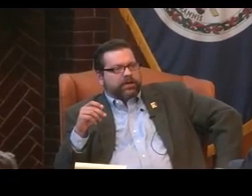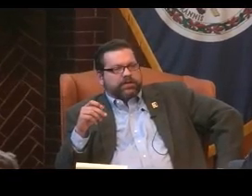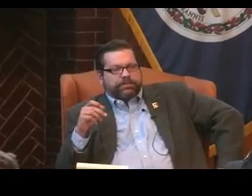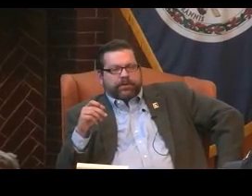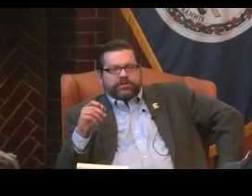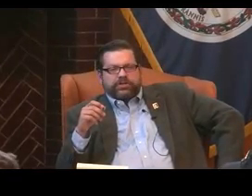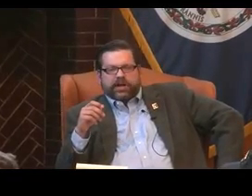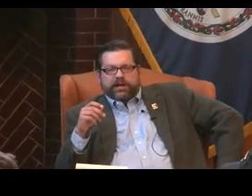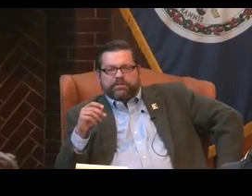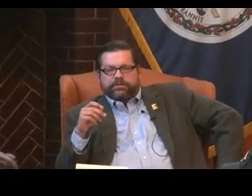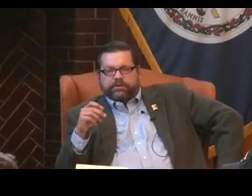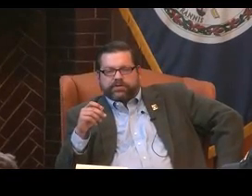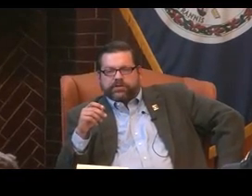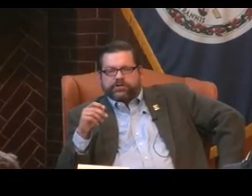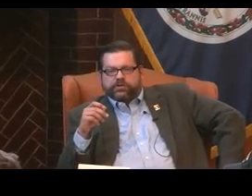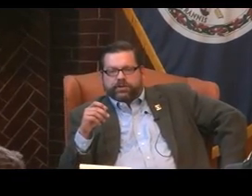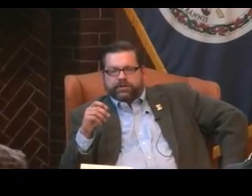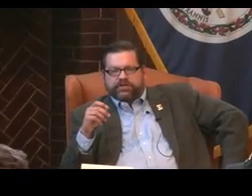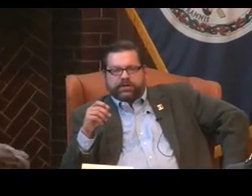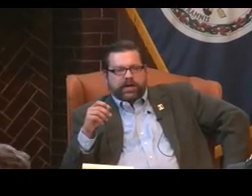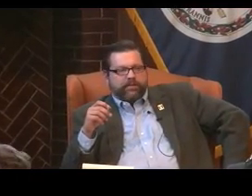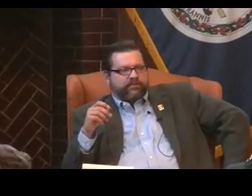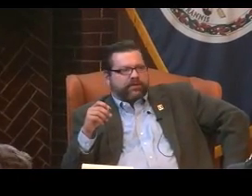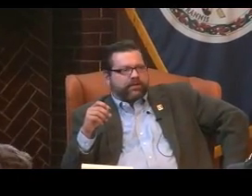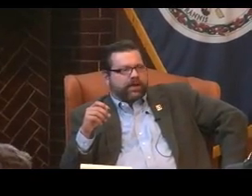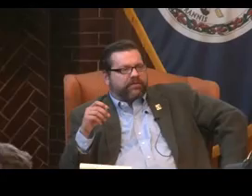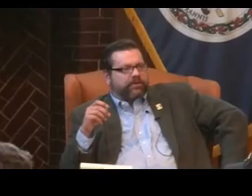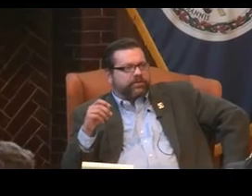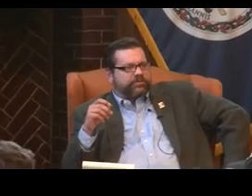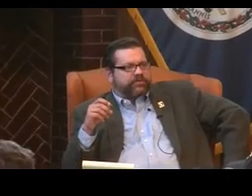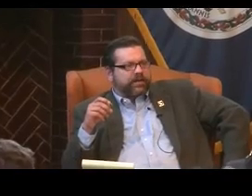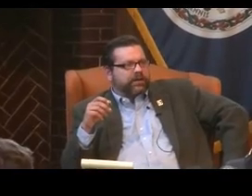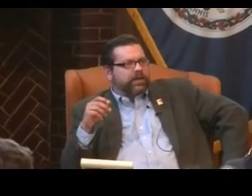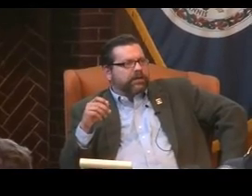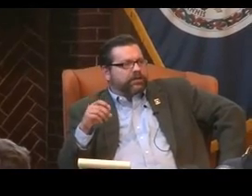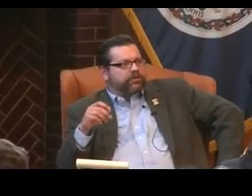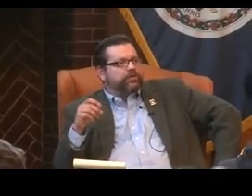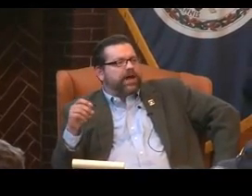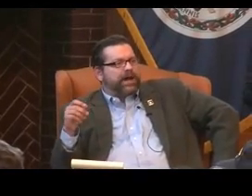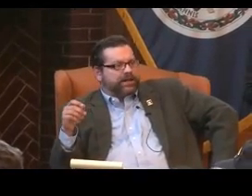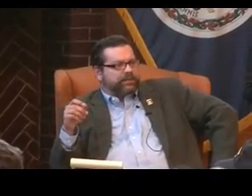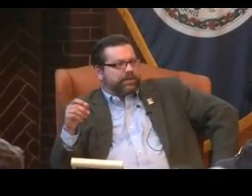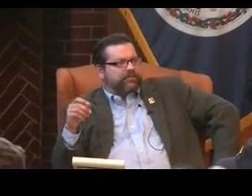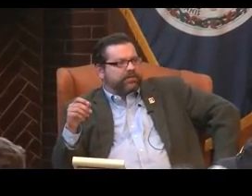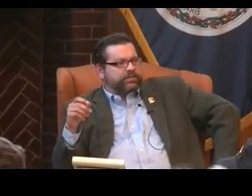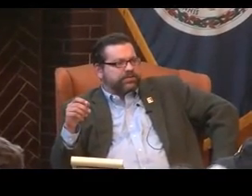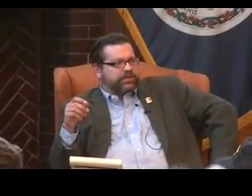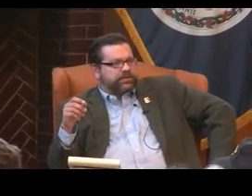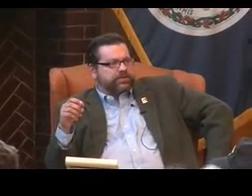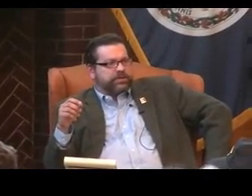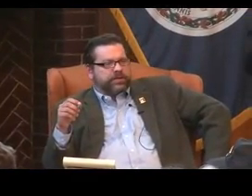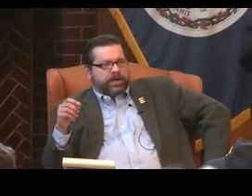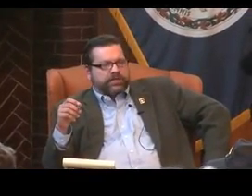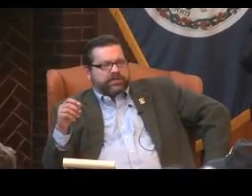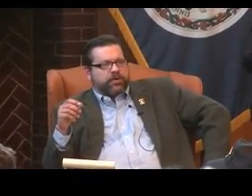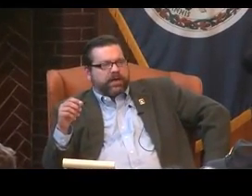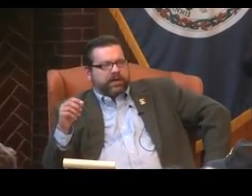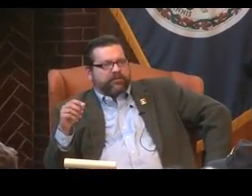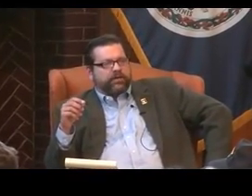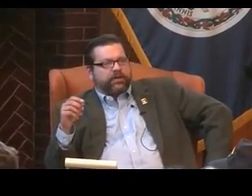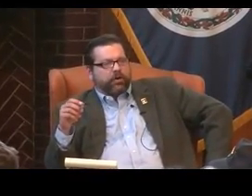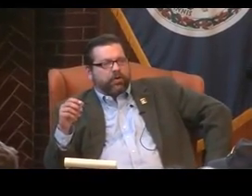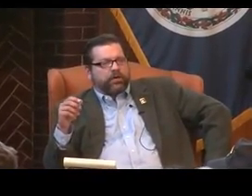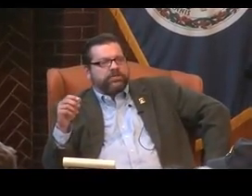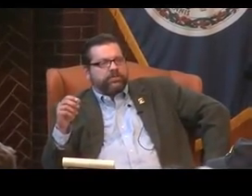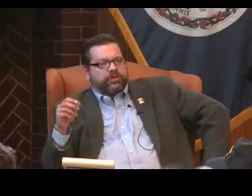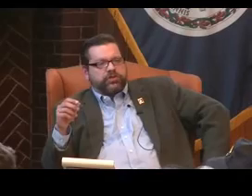need to purchase items, procedures, or treatments that are common for a demographic in which you fit, then you do not need to pay for these procedures. And so